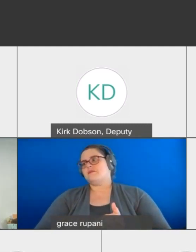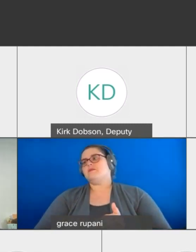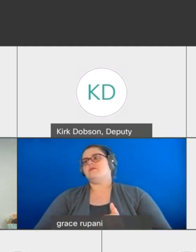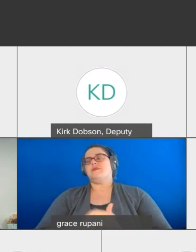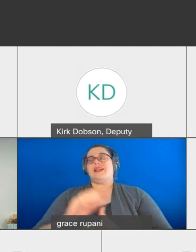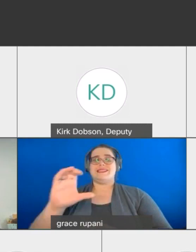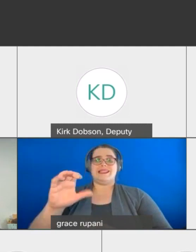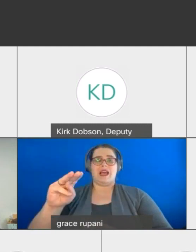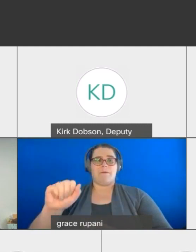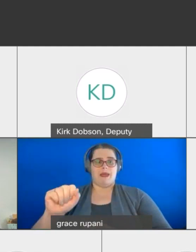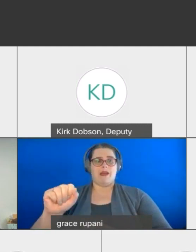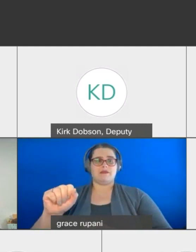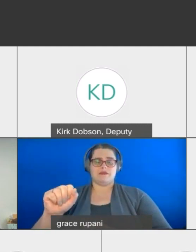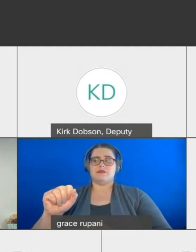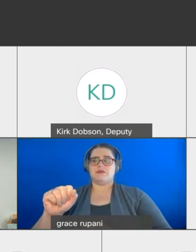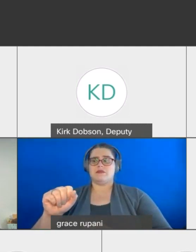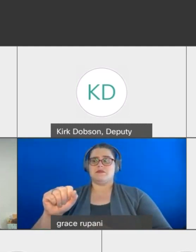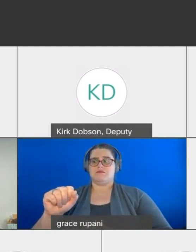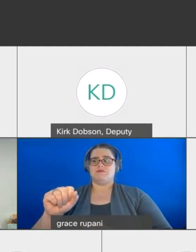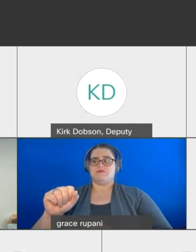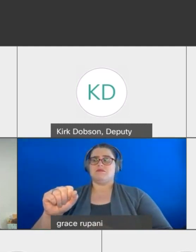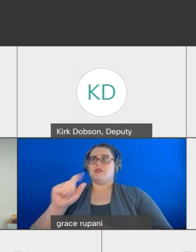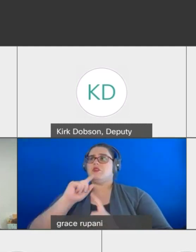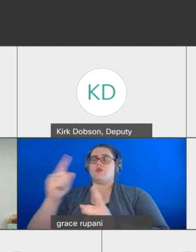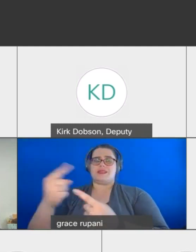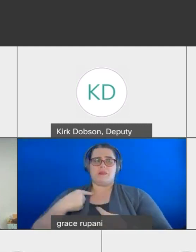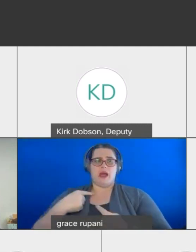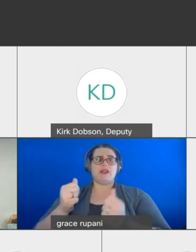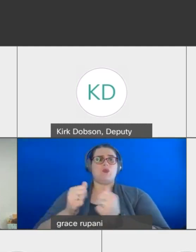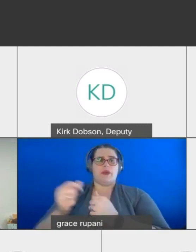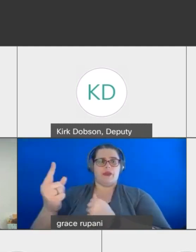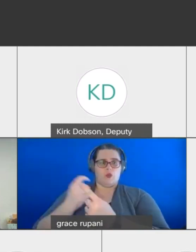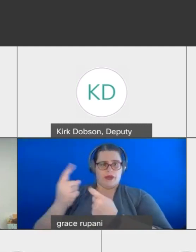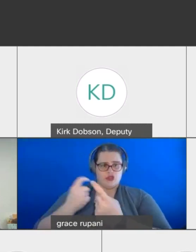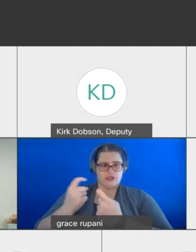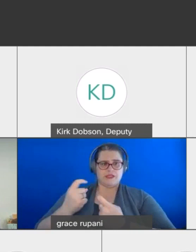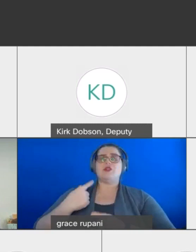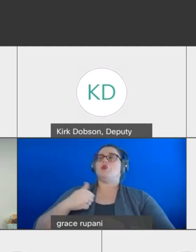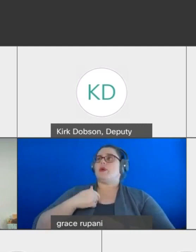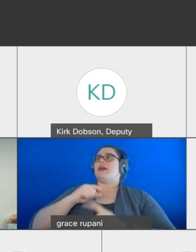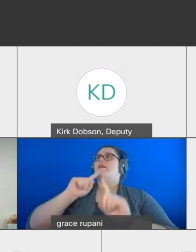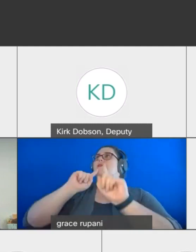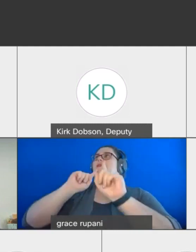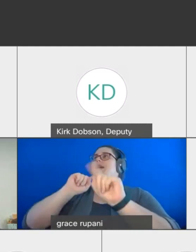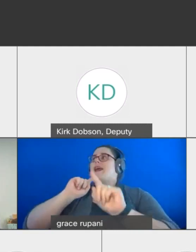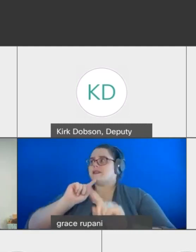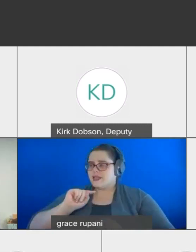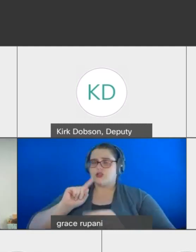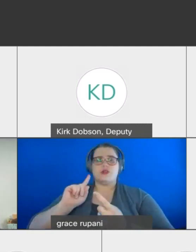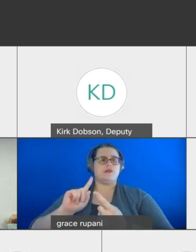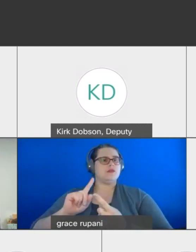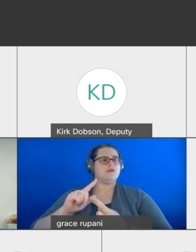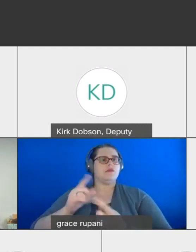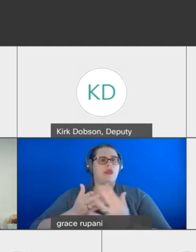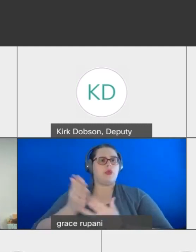us with questions. We have provided responses to those questions to DHCF, which